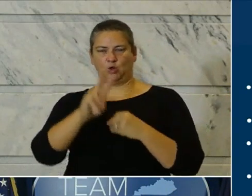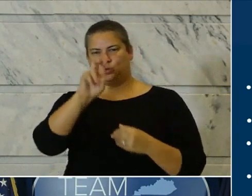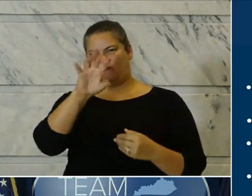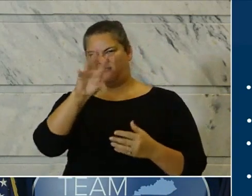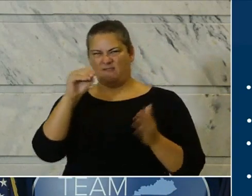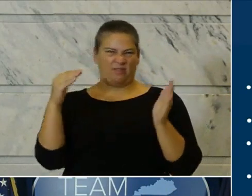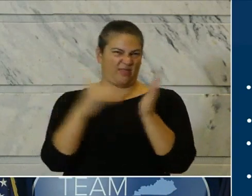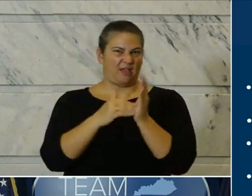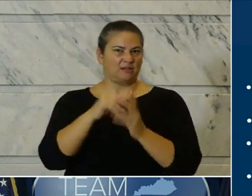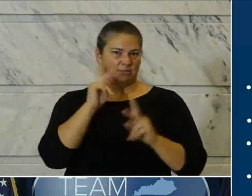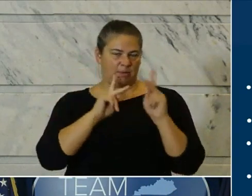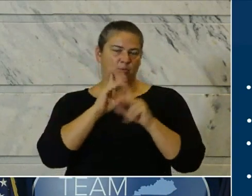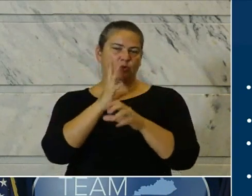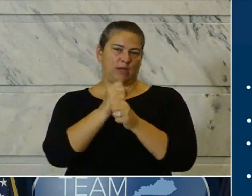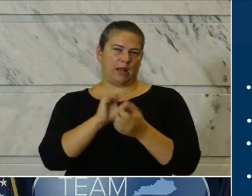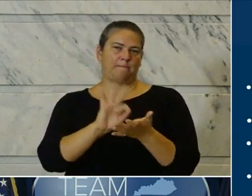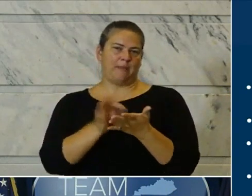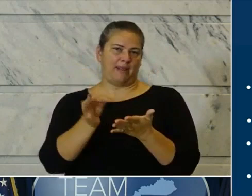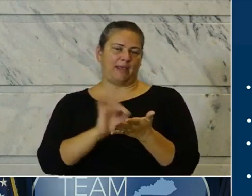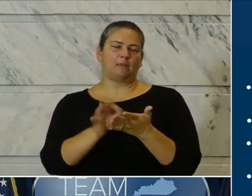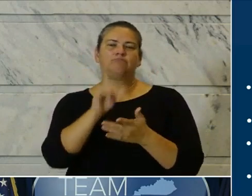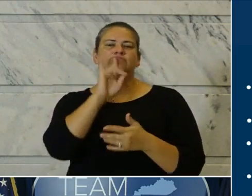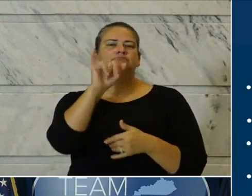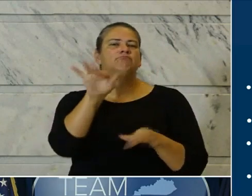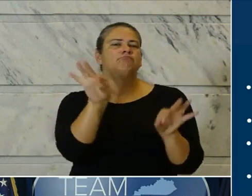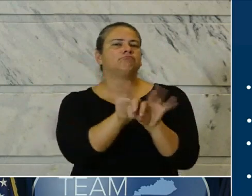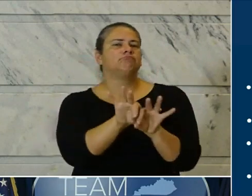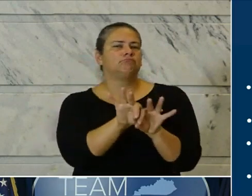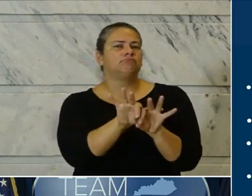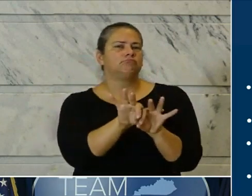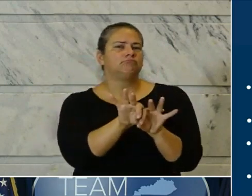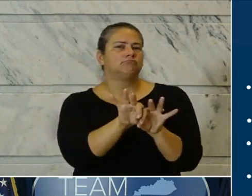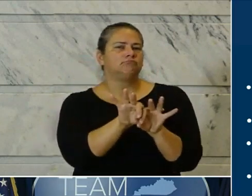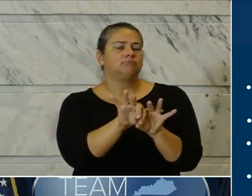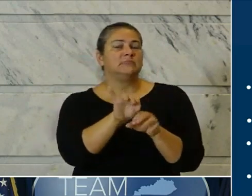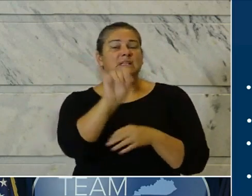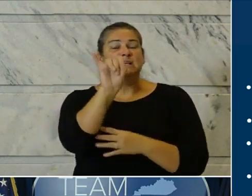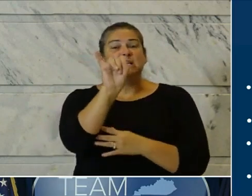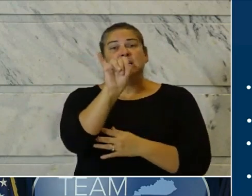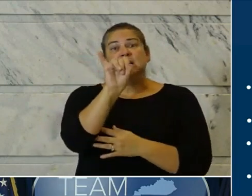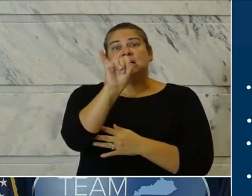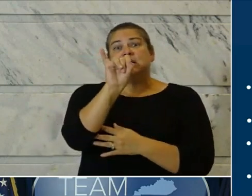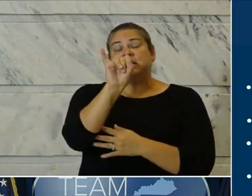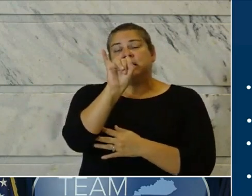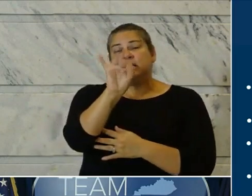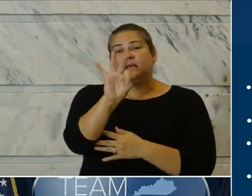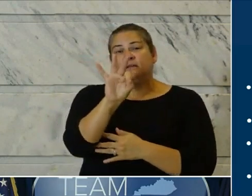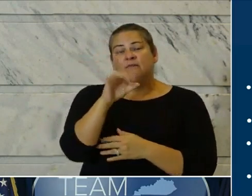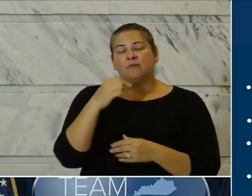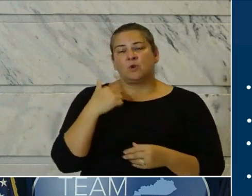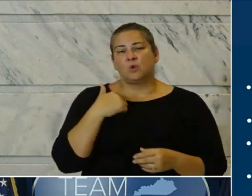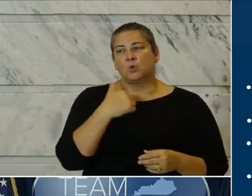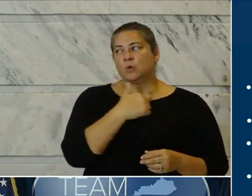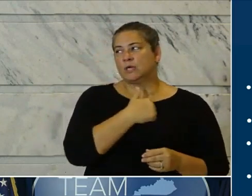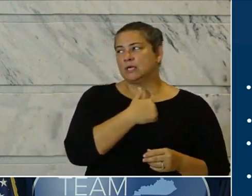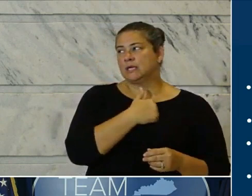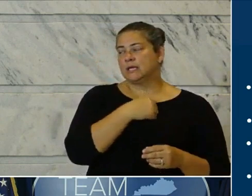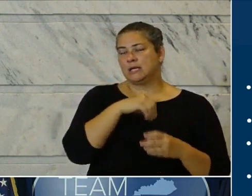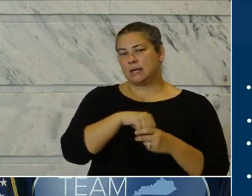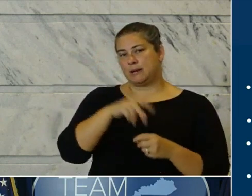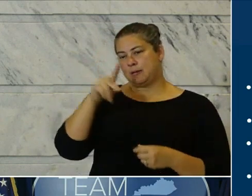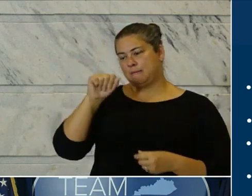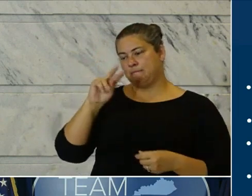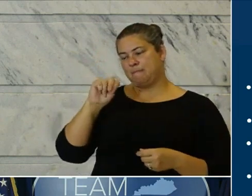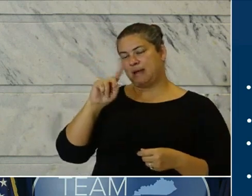to receive Medicaid. This is important. If we're in, and we are in, a